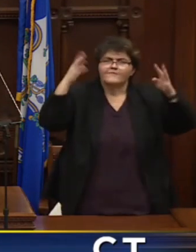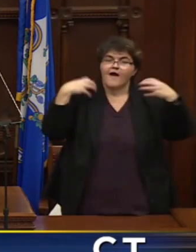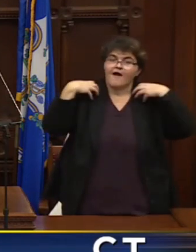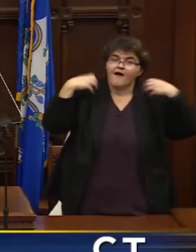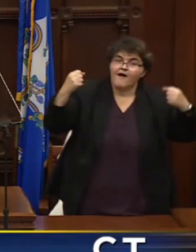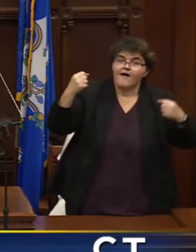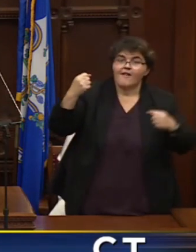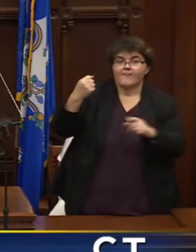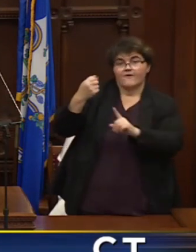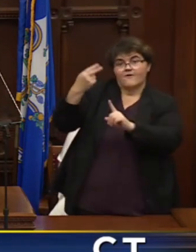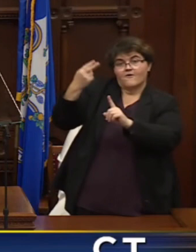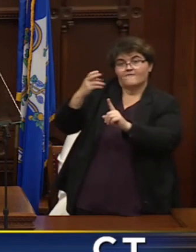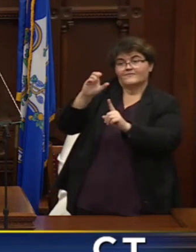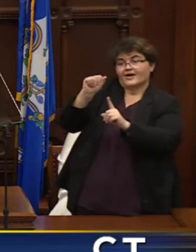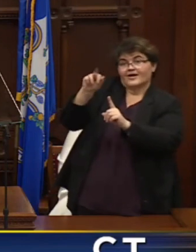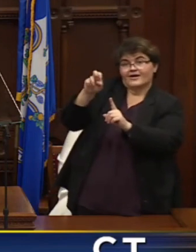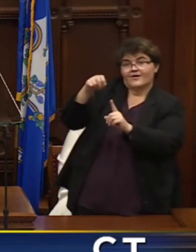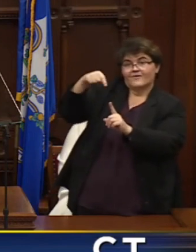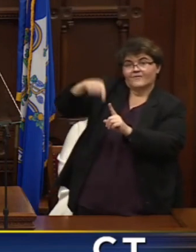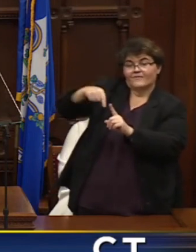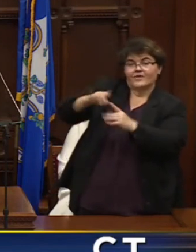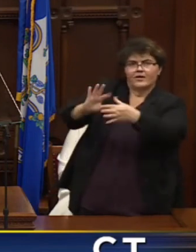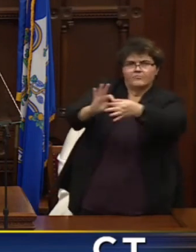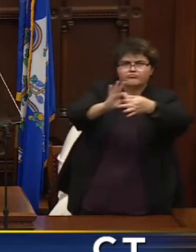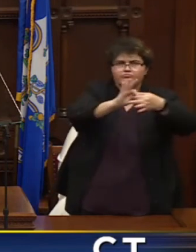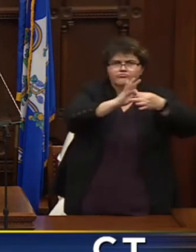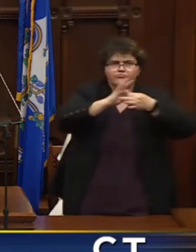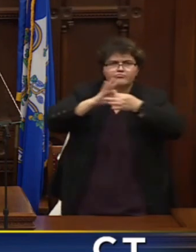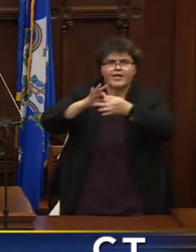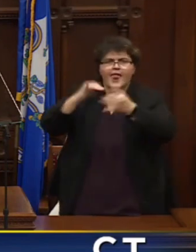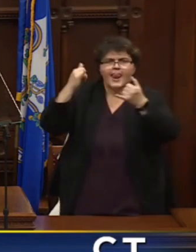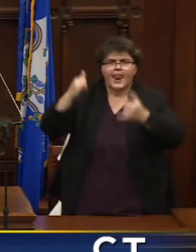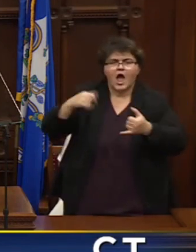healthcare companies and life-saving treatments.